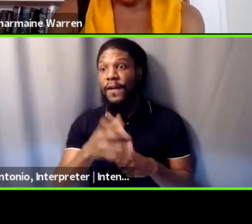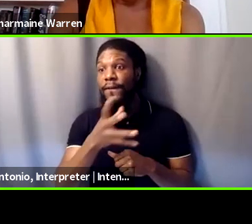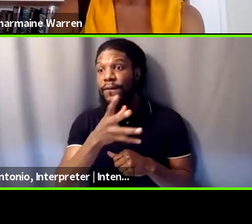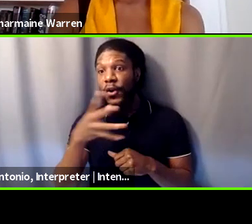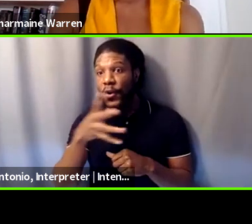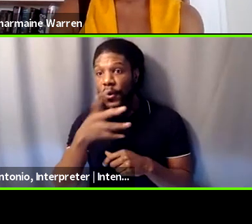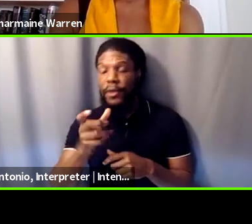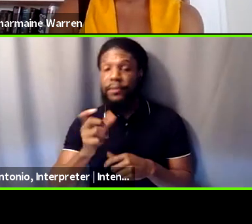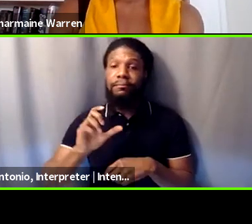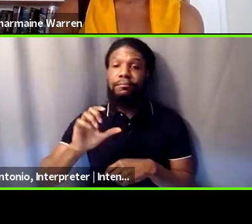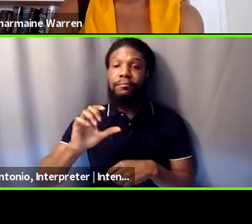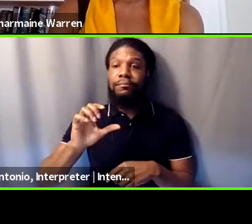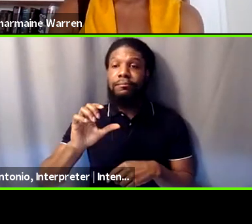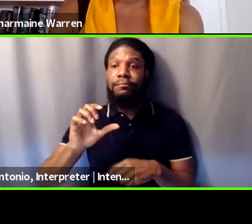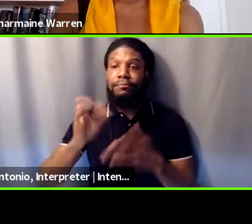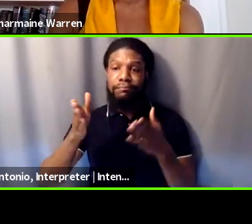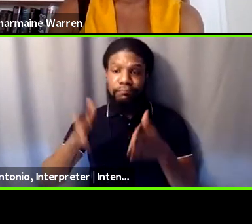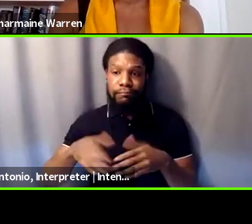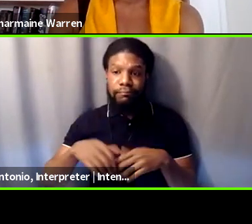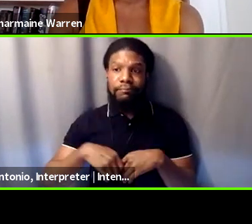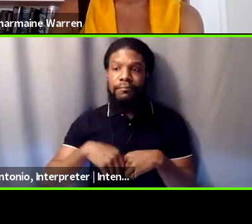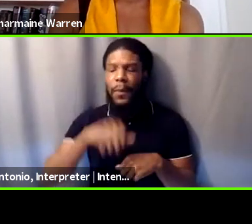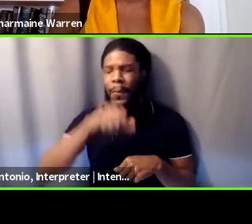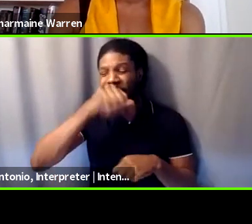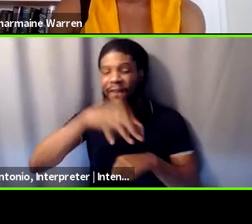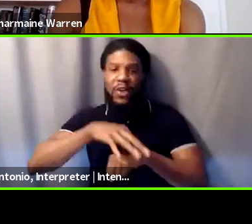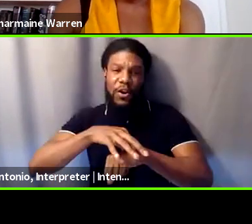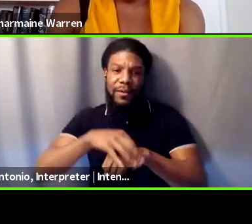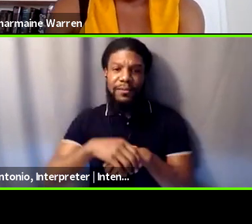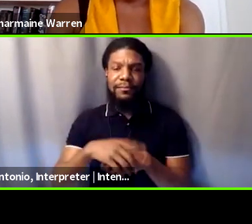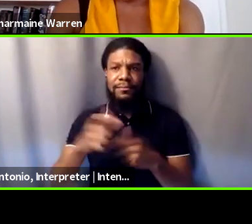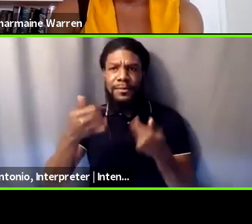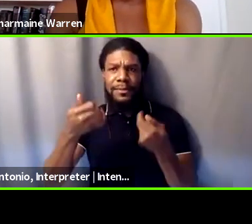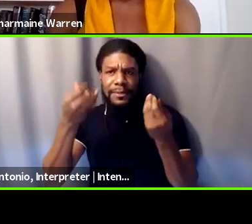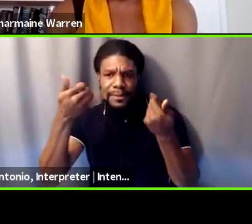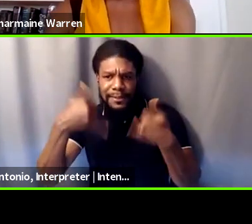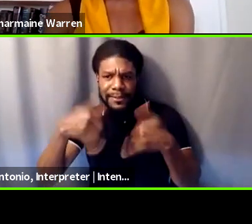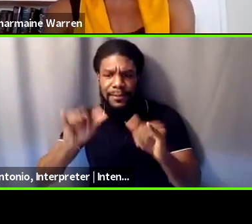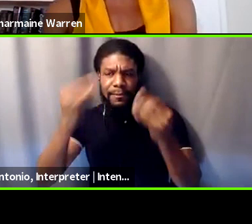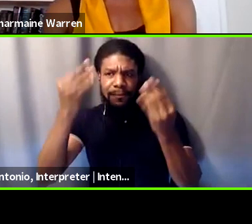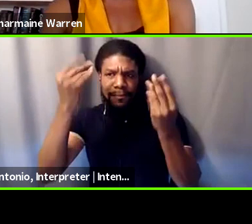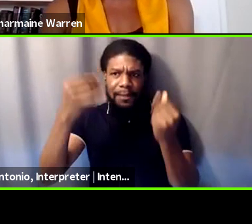earth. I'm trying to figure out what that means. That's part of this Caribbean